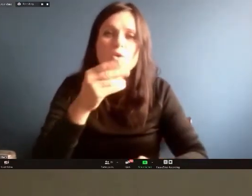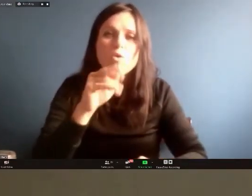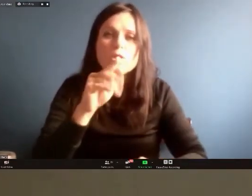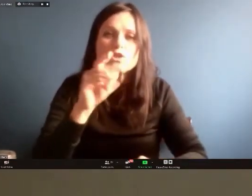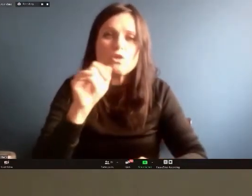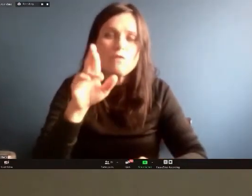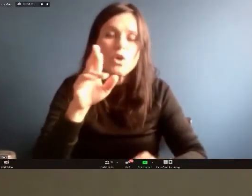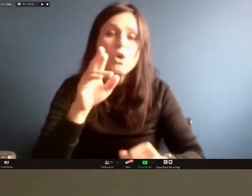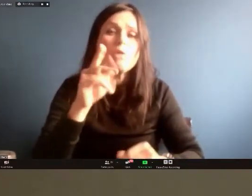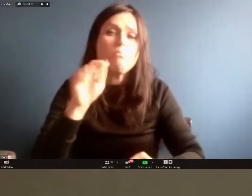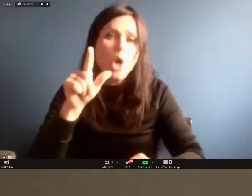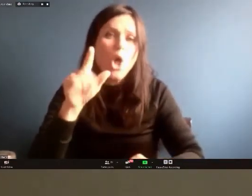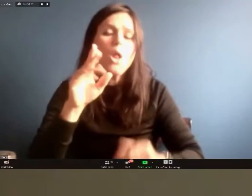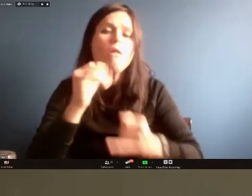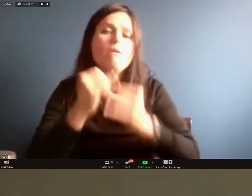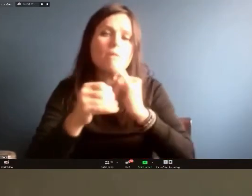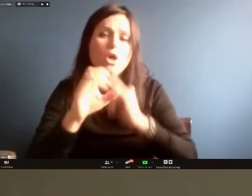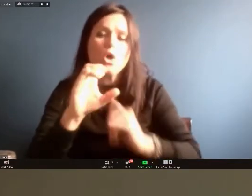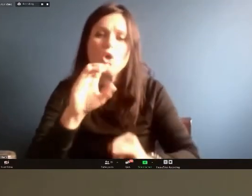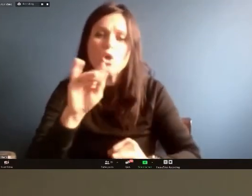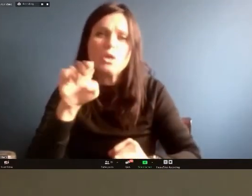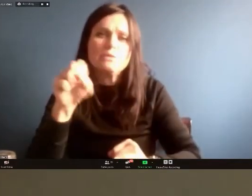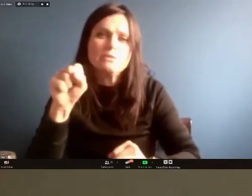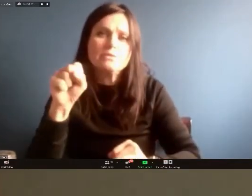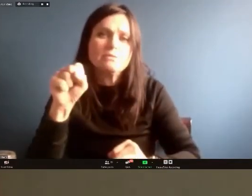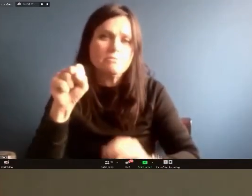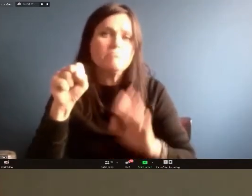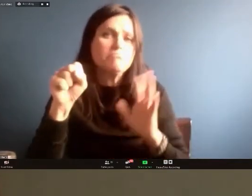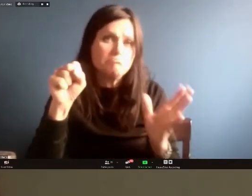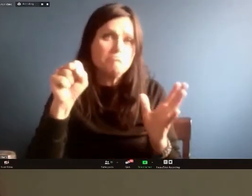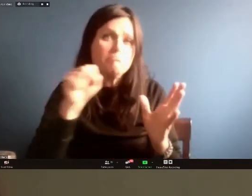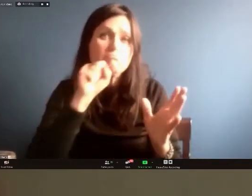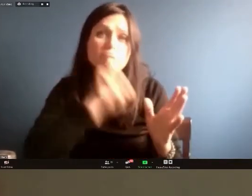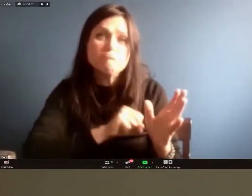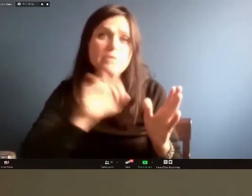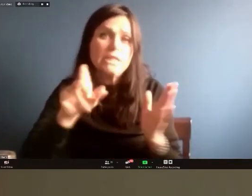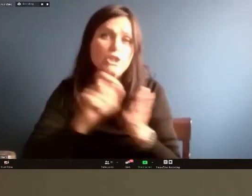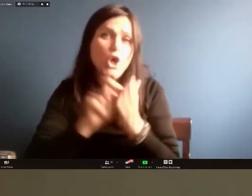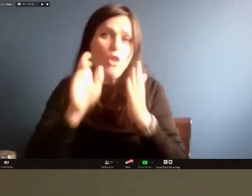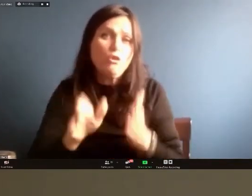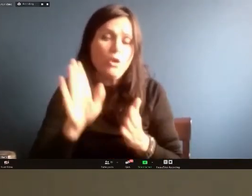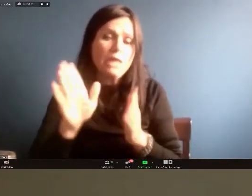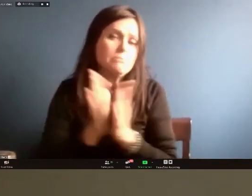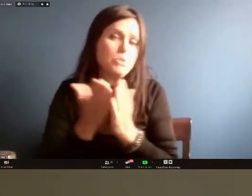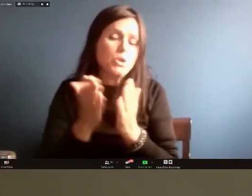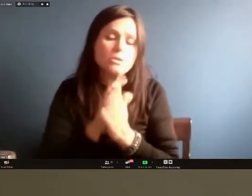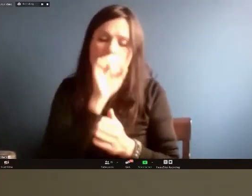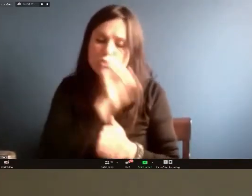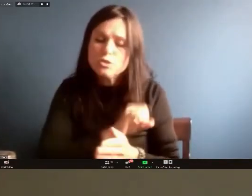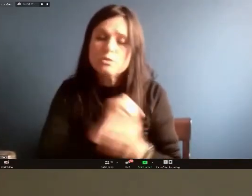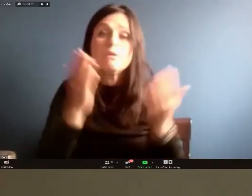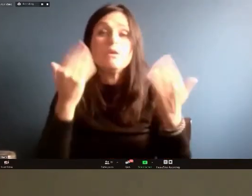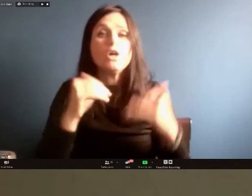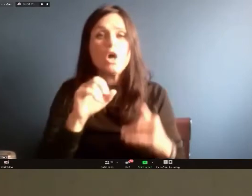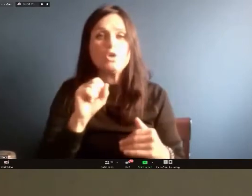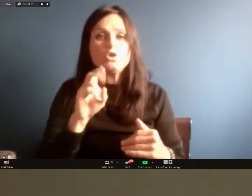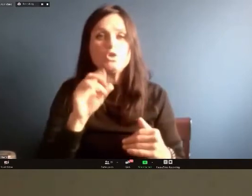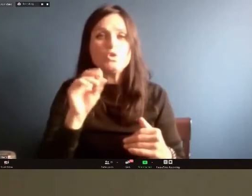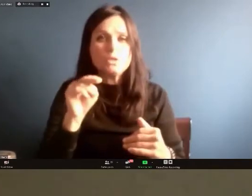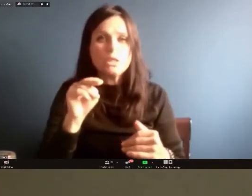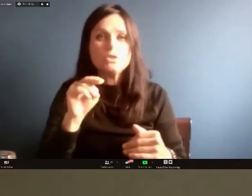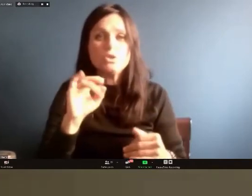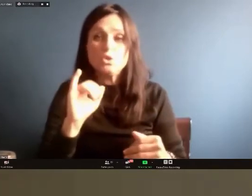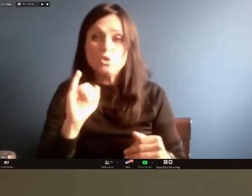another favorite author of mine. I love his books. Susan Juby, not just because we read each